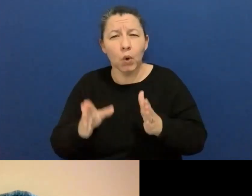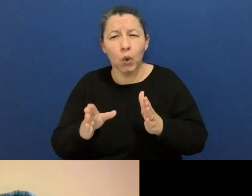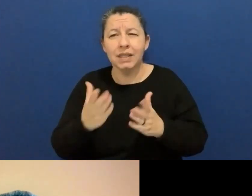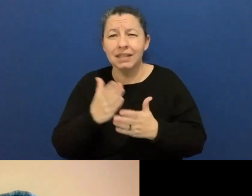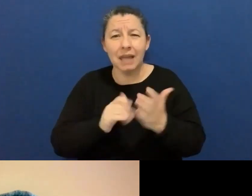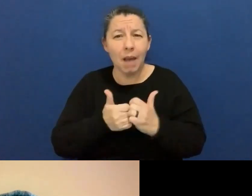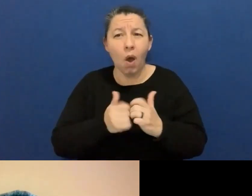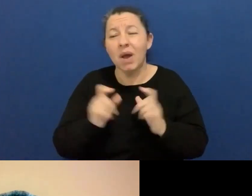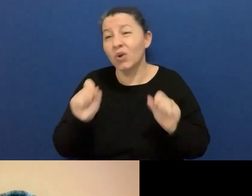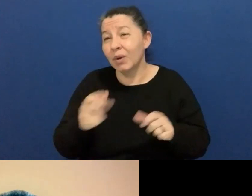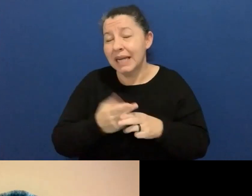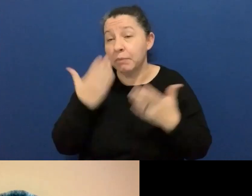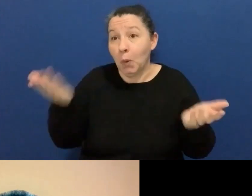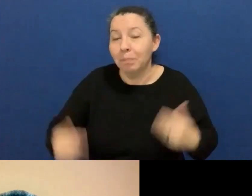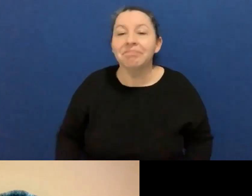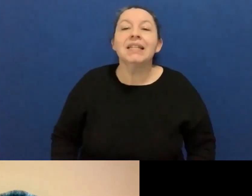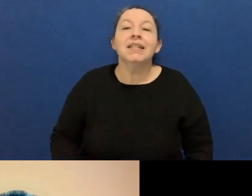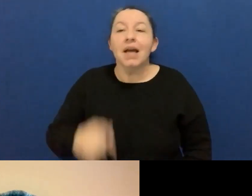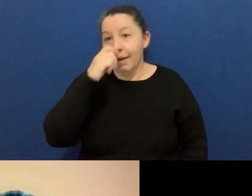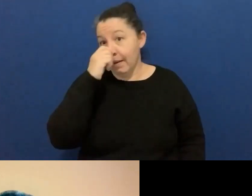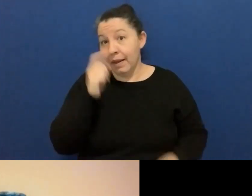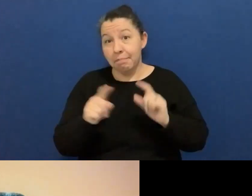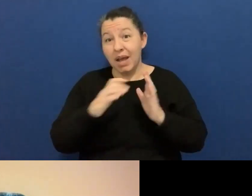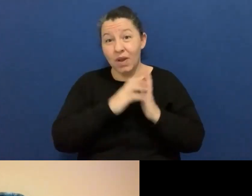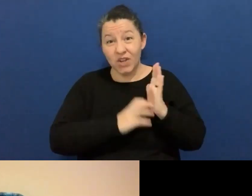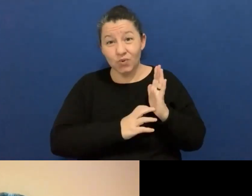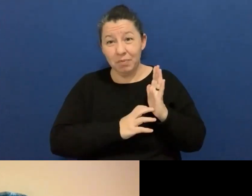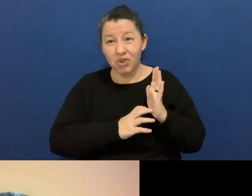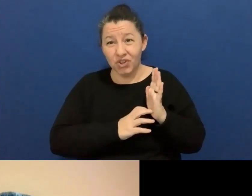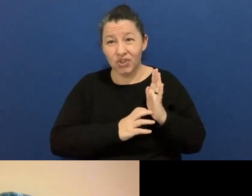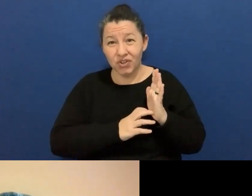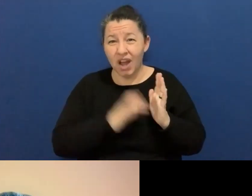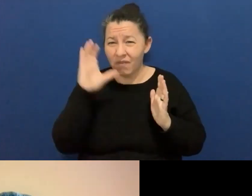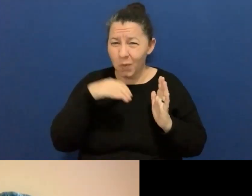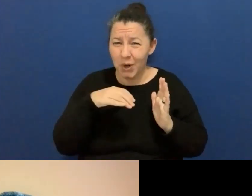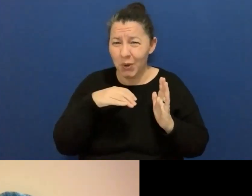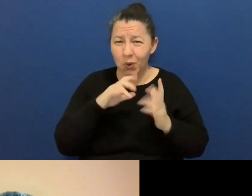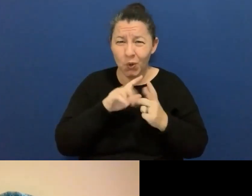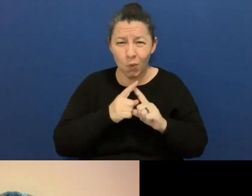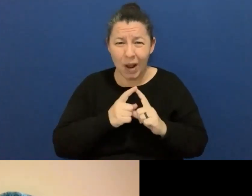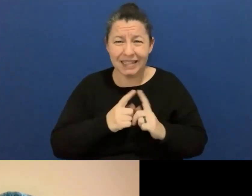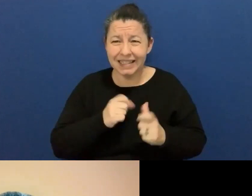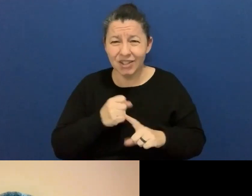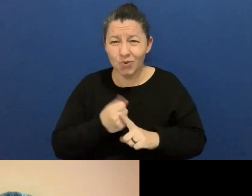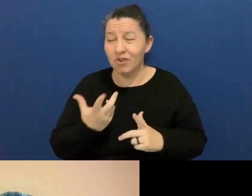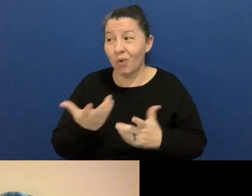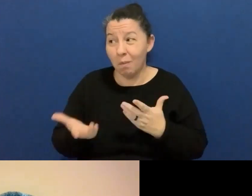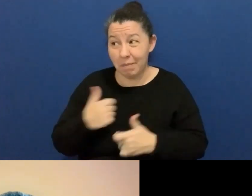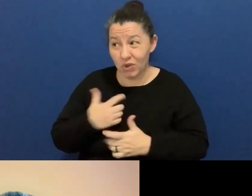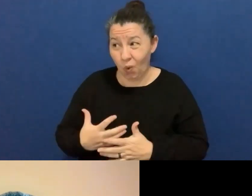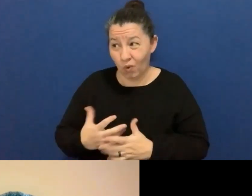a name. It's weird. But anyways, so we have an inscription of a weird wrestling scene. So maybe like soldiers, you know, wrestled in their spare time, or at least one person did it